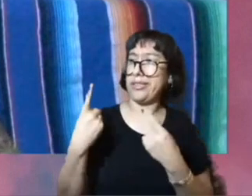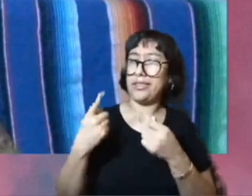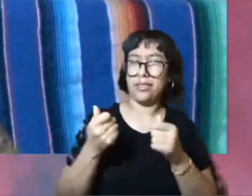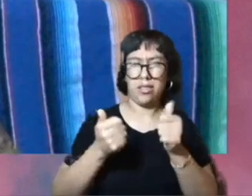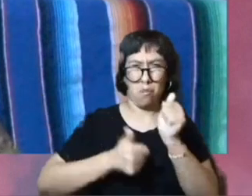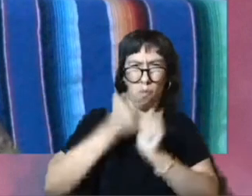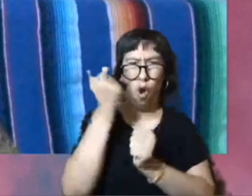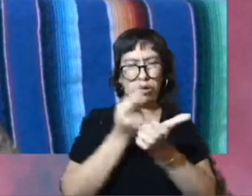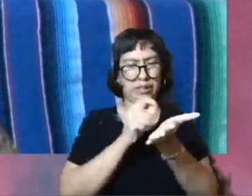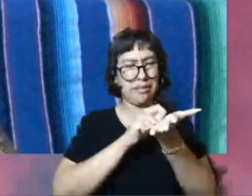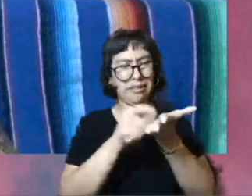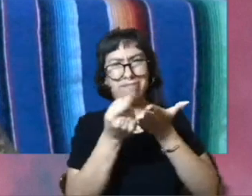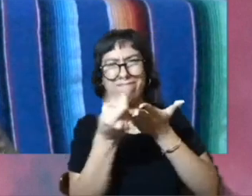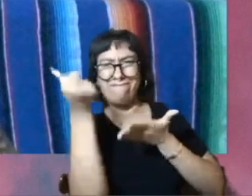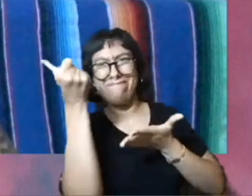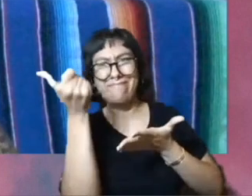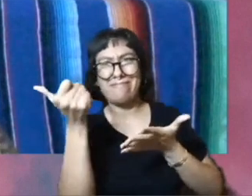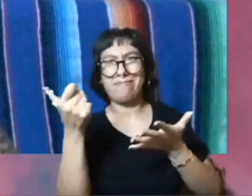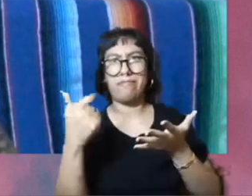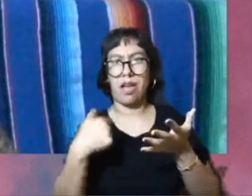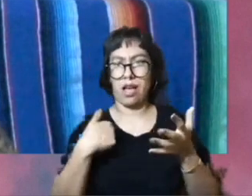redacted thing I own.